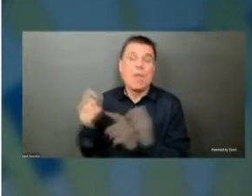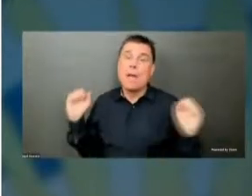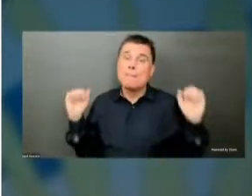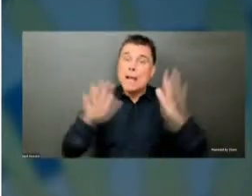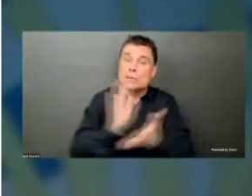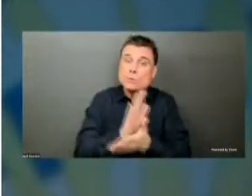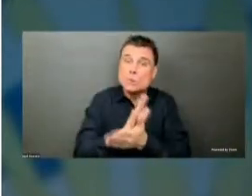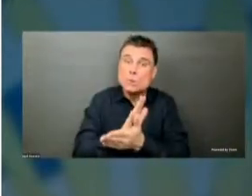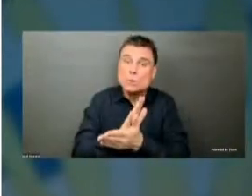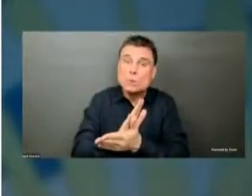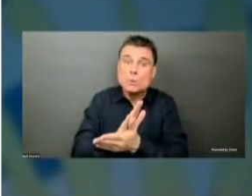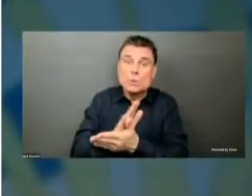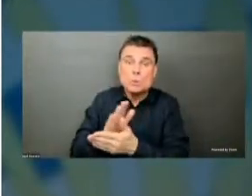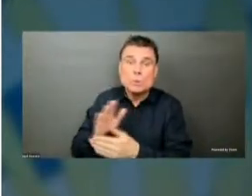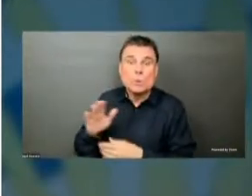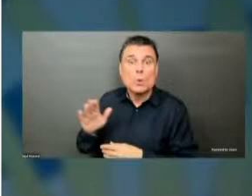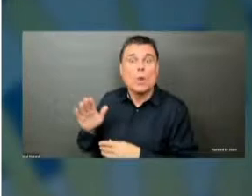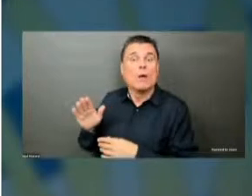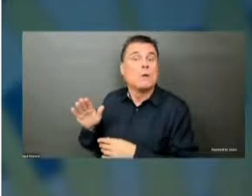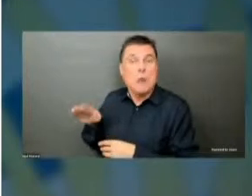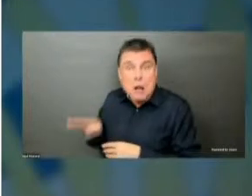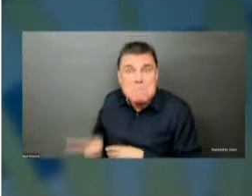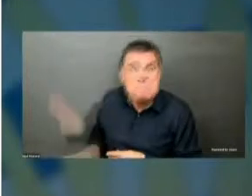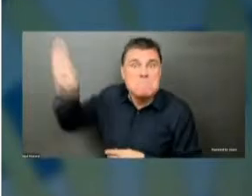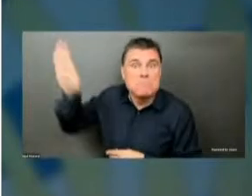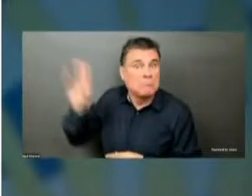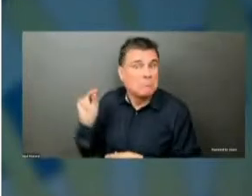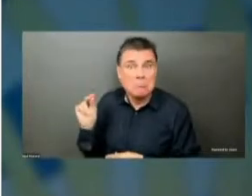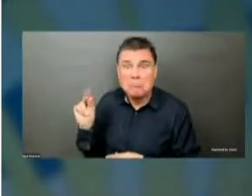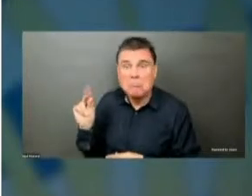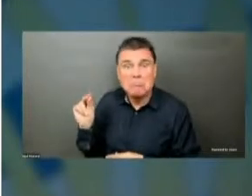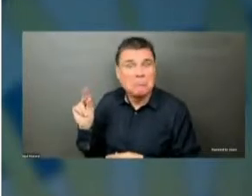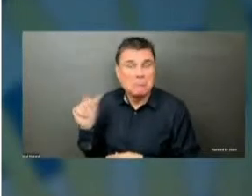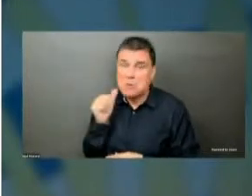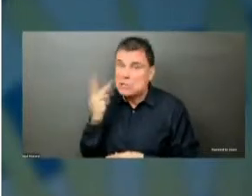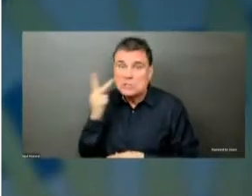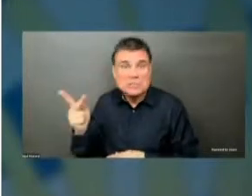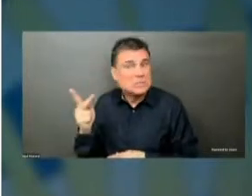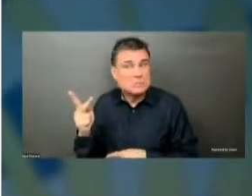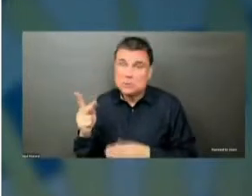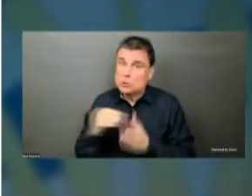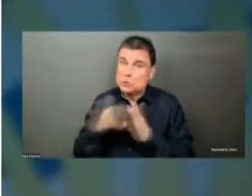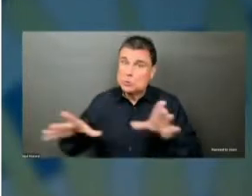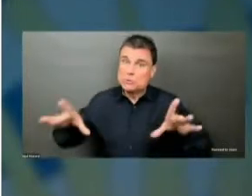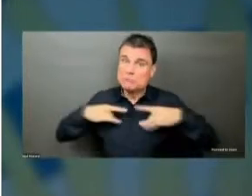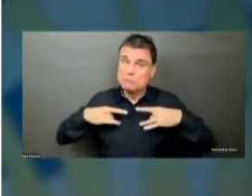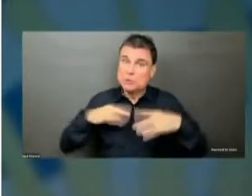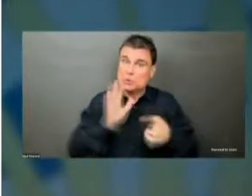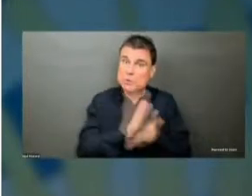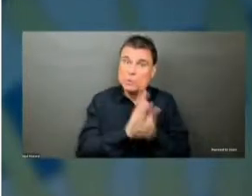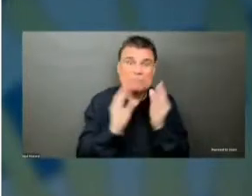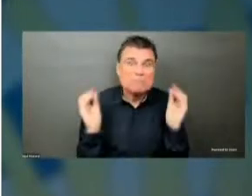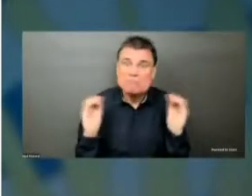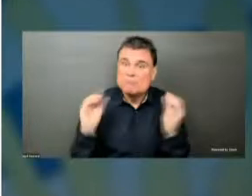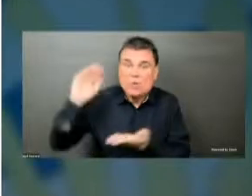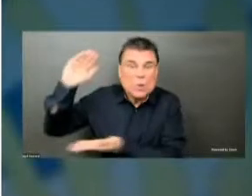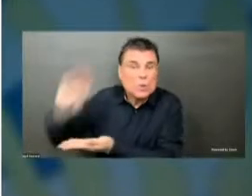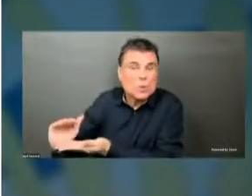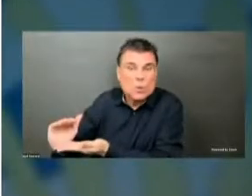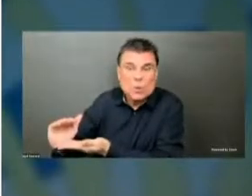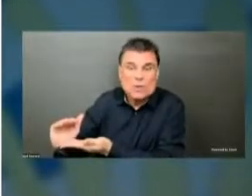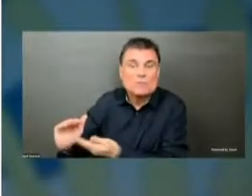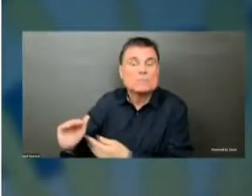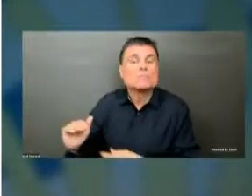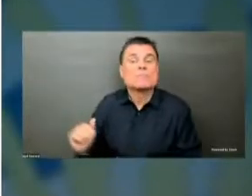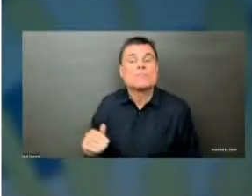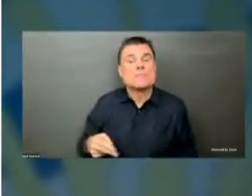important, and where we're seeing the most transmission and the highest percent positivities are in the 19 to 40-year age group,